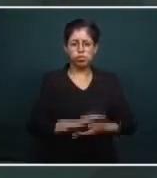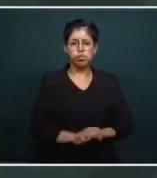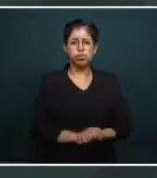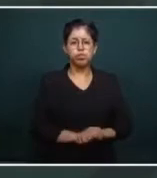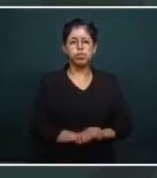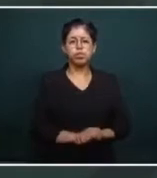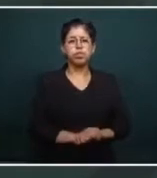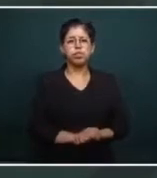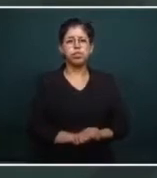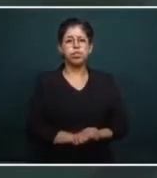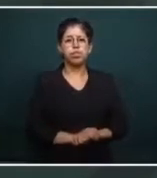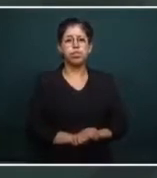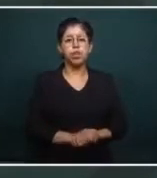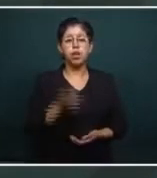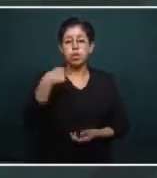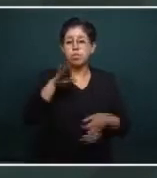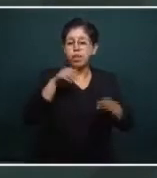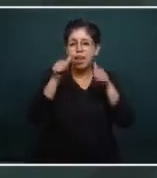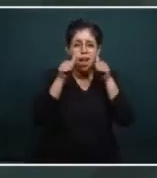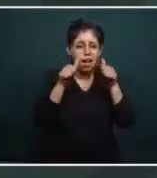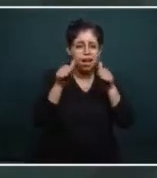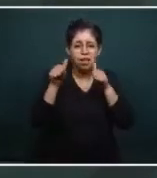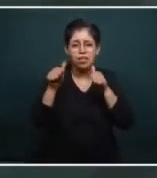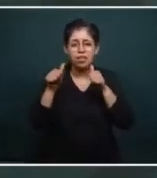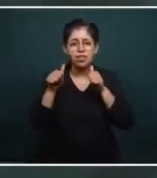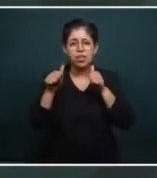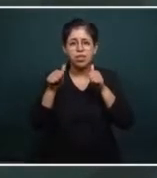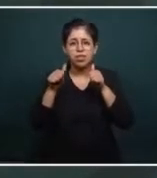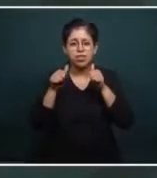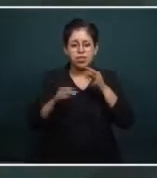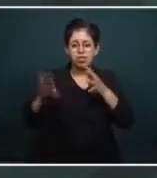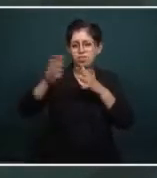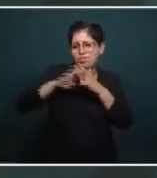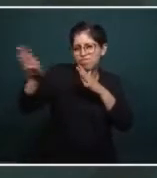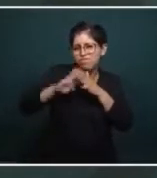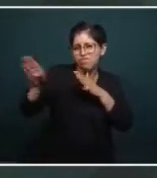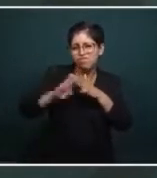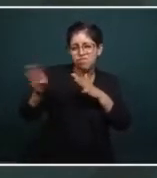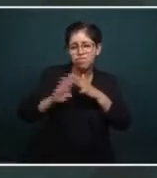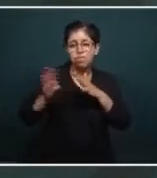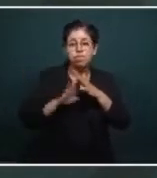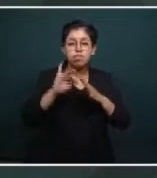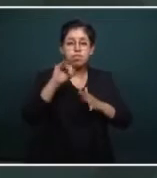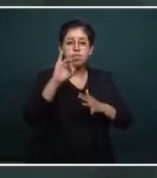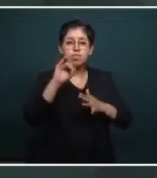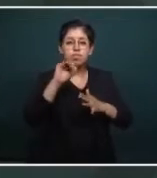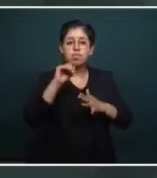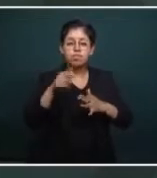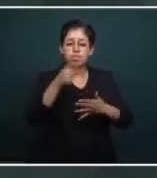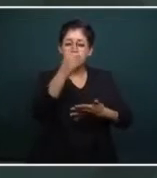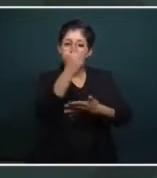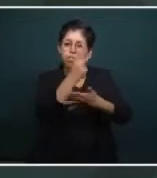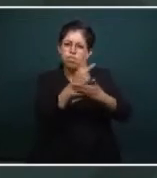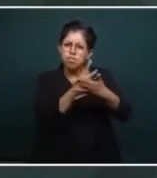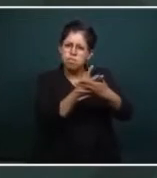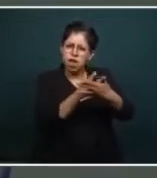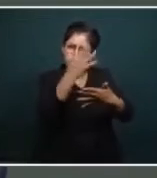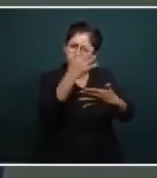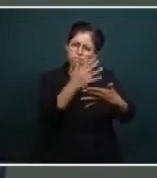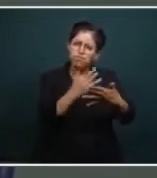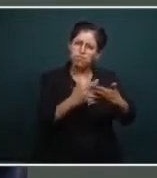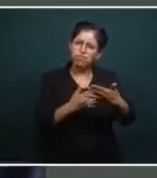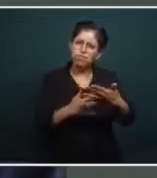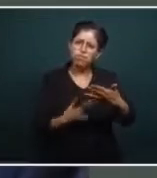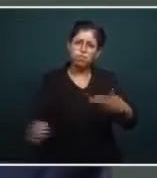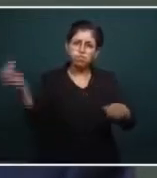para atender el to attend to fenómeno migratorio. the migration Es un plan phenomena, integral and it's que an tiene que ver con la integral aplicación